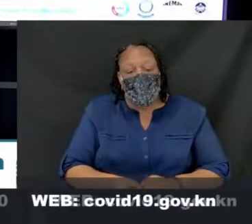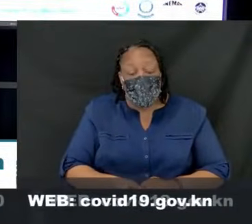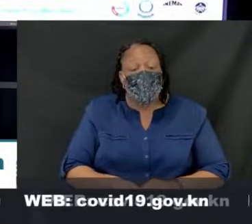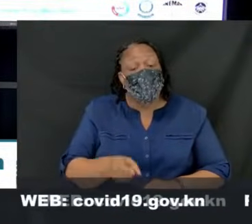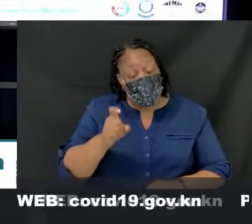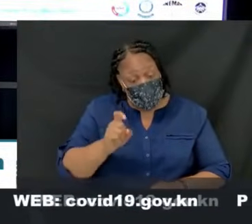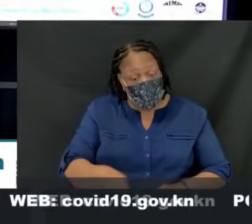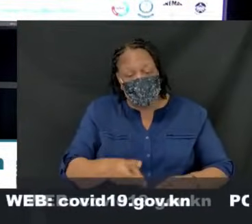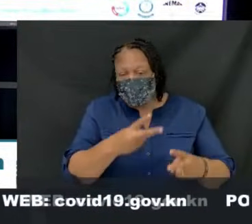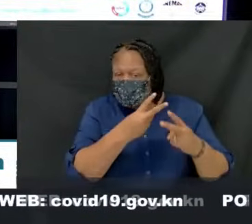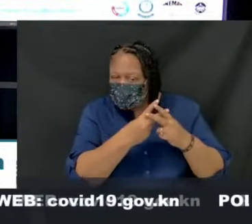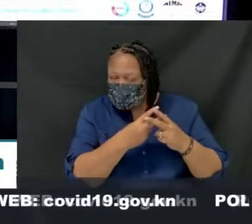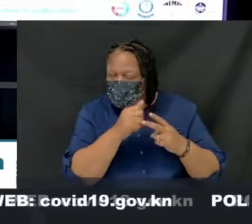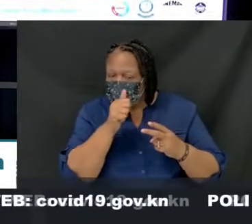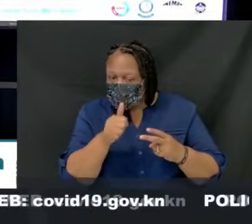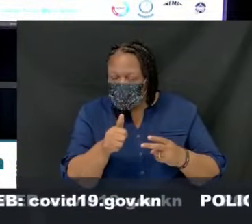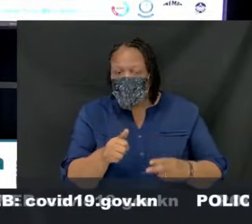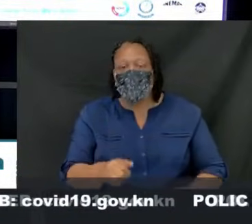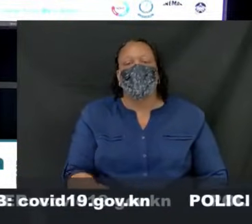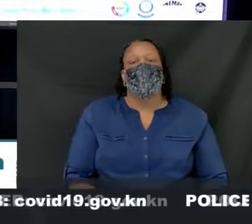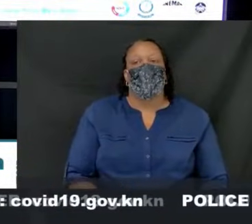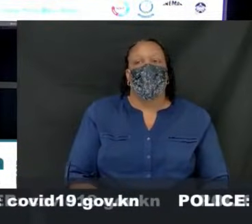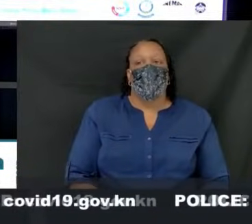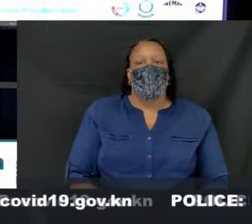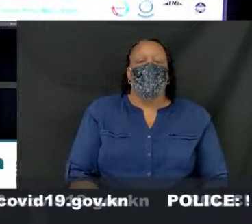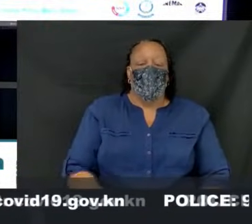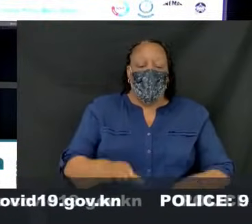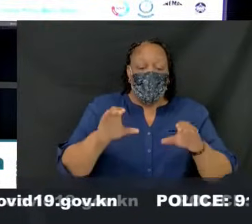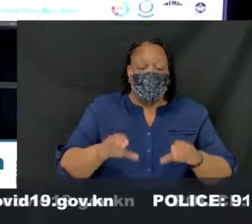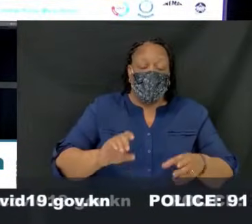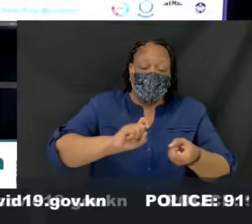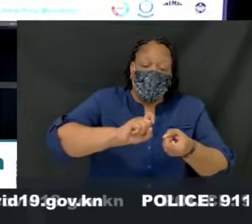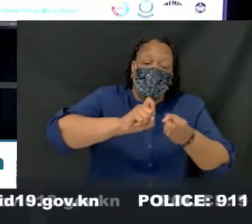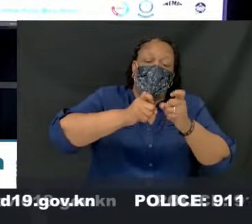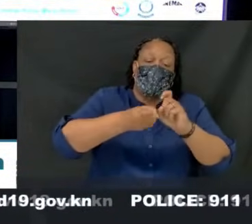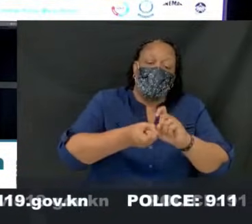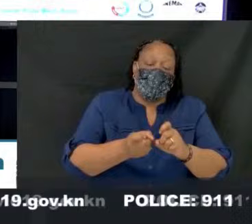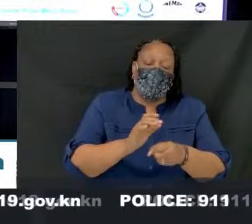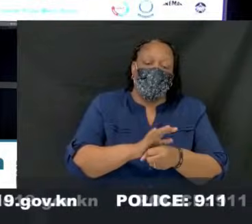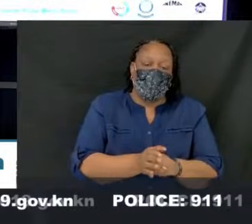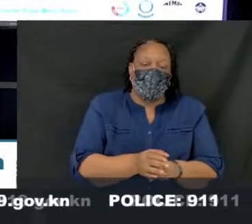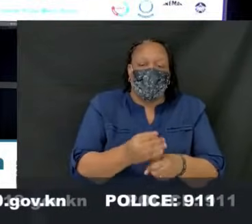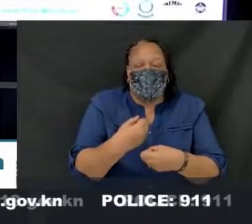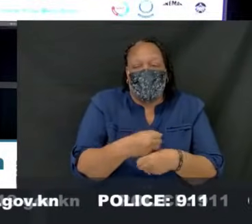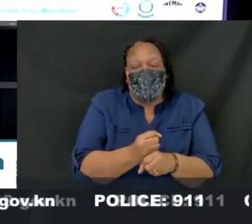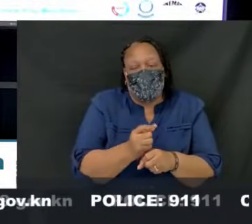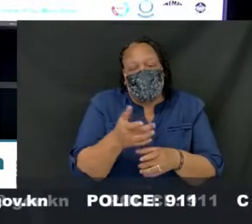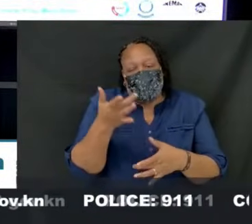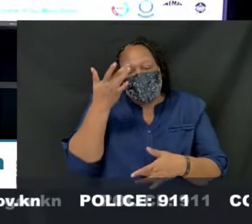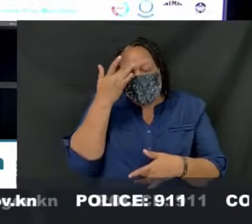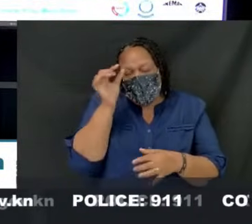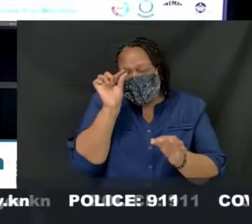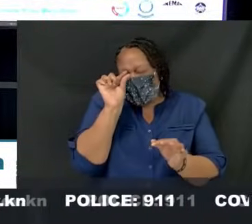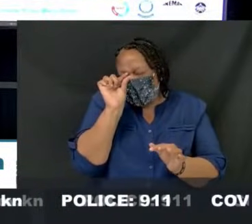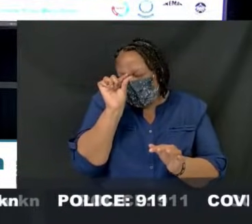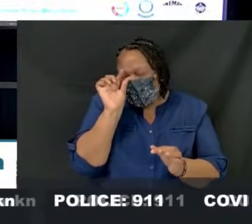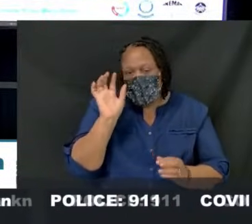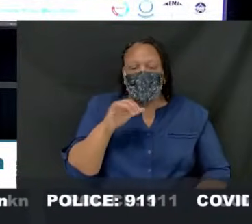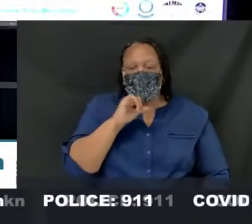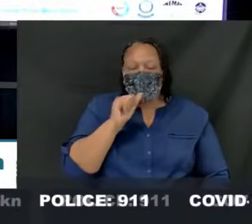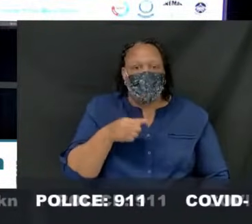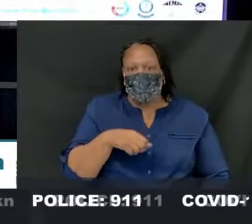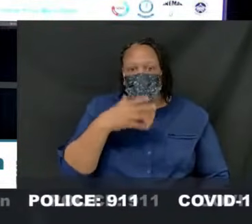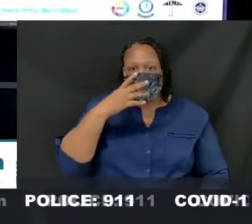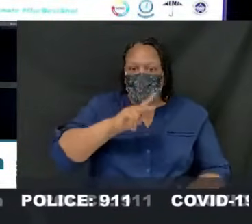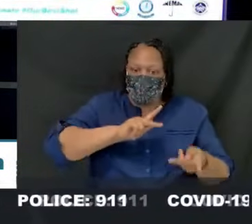to be able to convert COVID-19 to a disease that causes just mild disease or asymptomatic disease, and